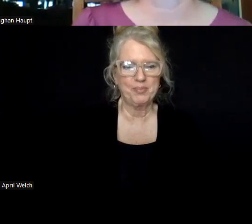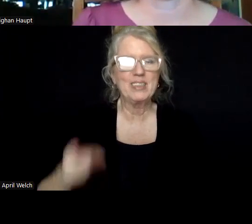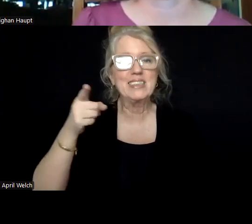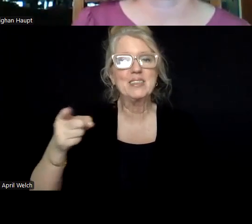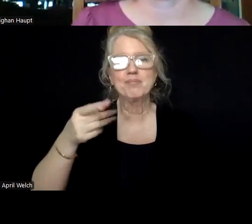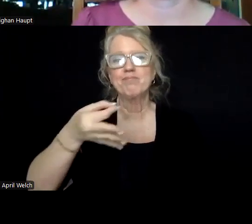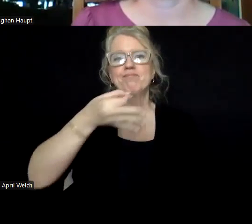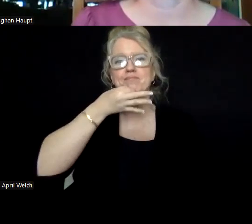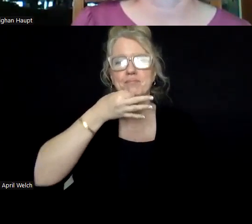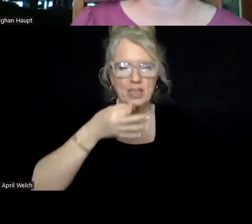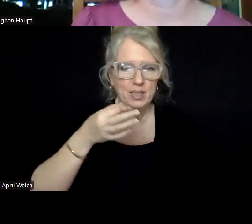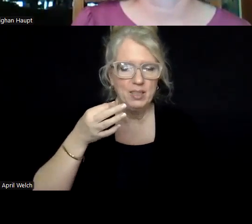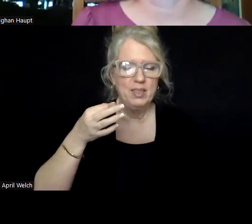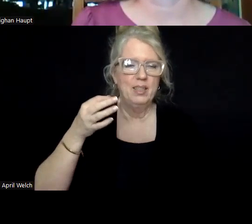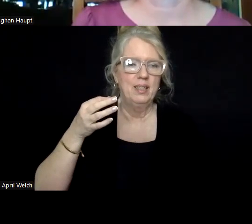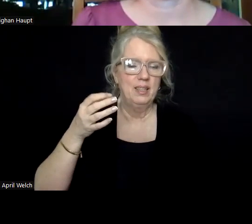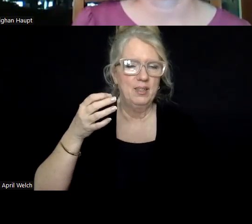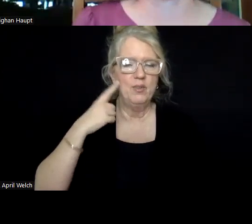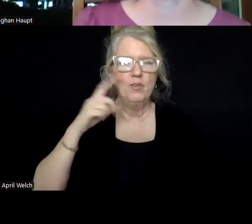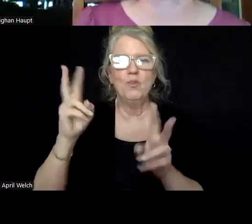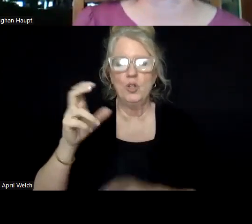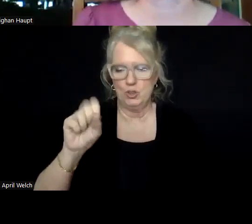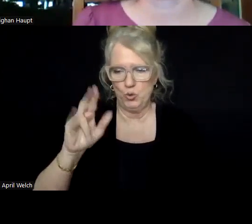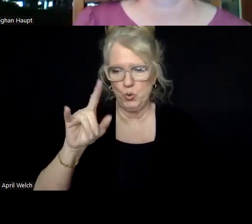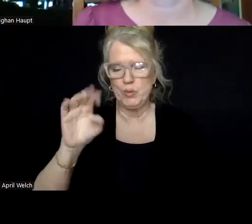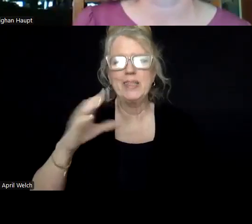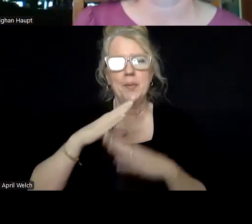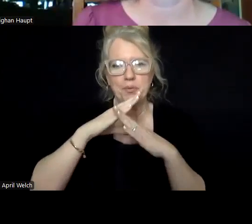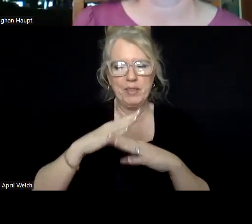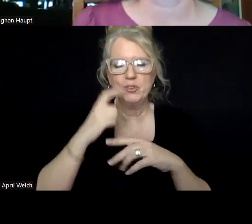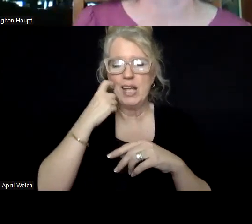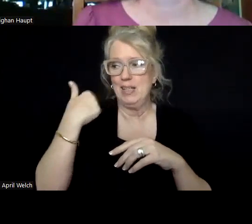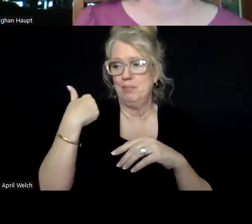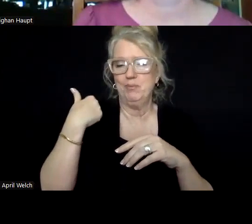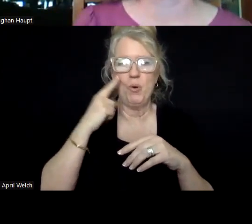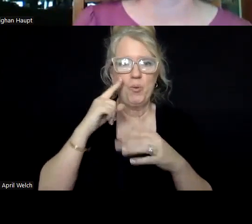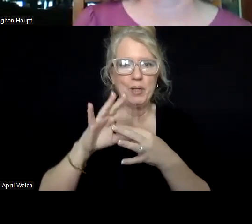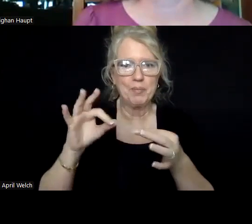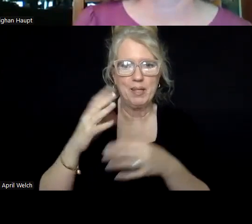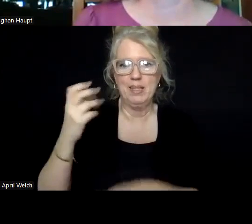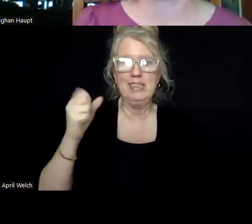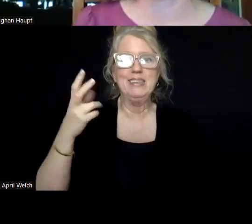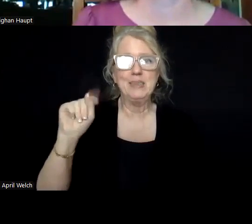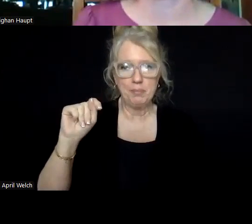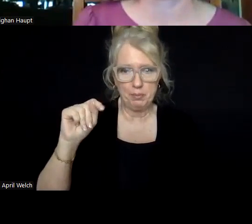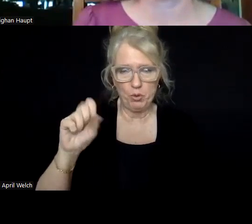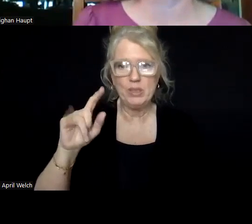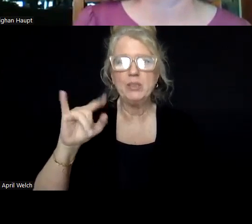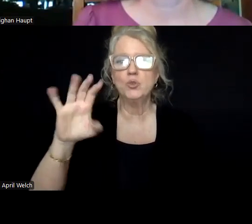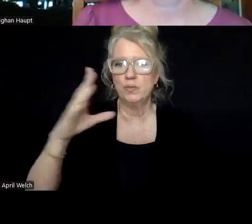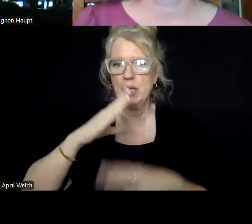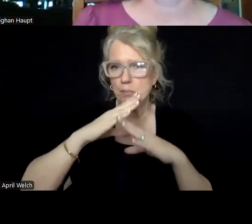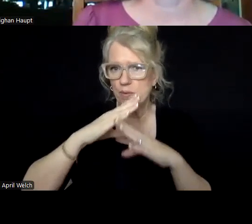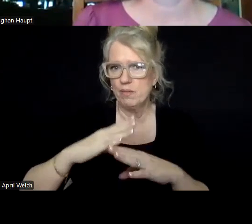expert at SAMHSA on suicide prevention. And as we mentioned earlier, September is Suicide Prevention